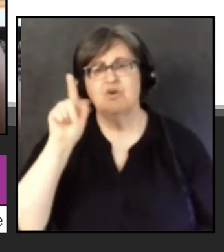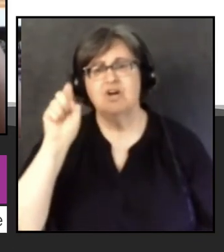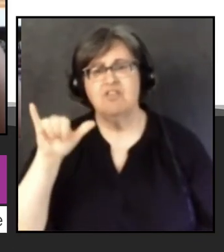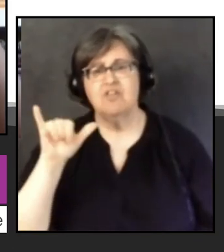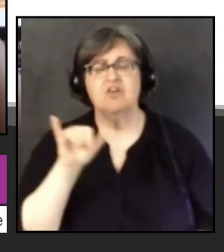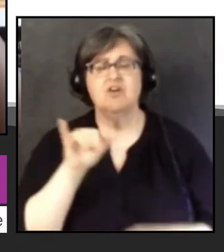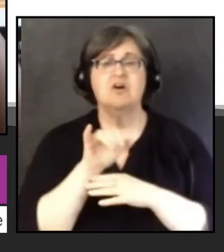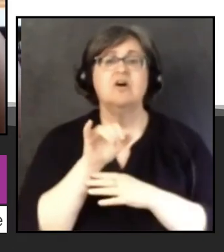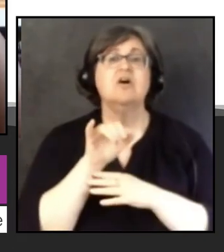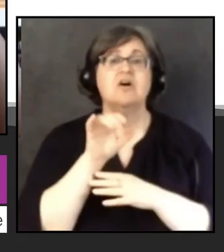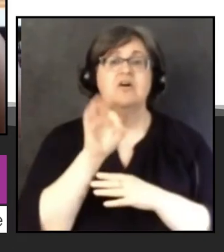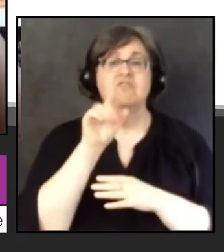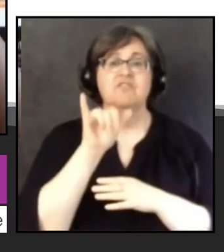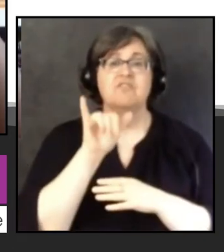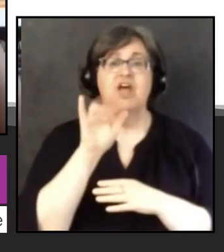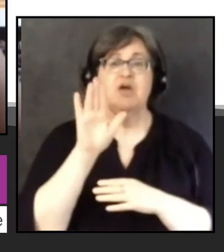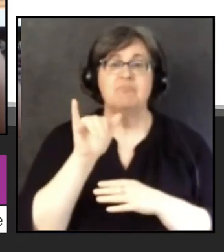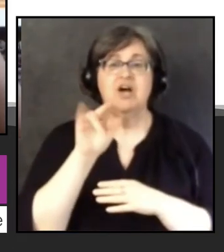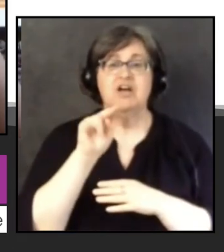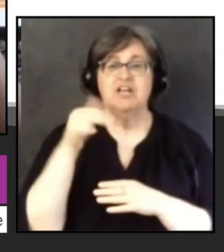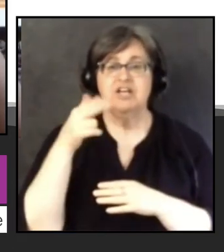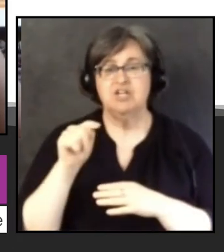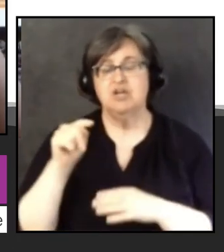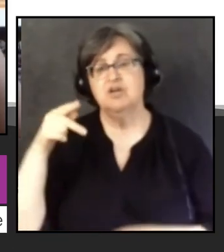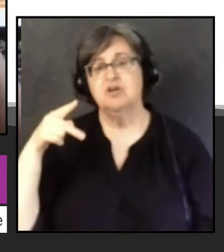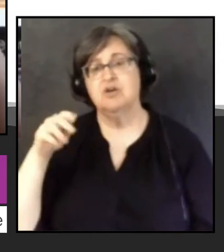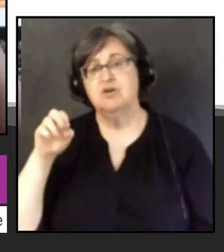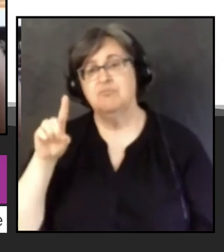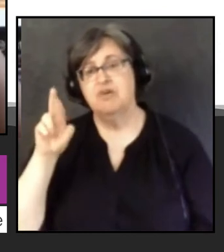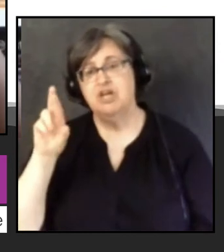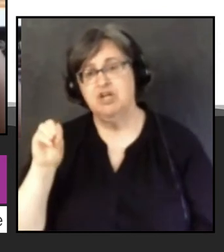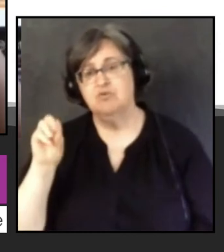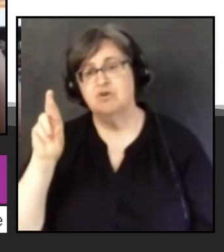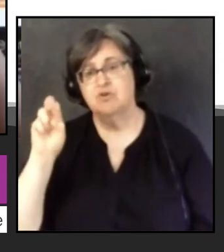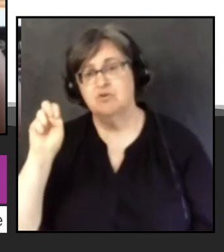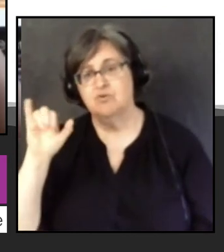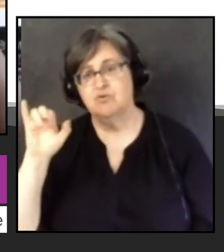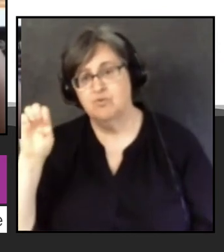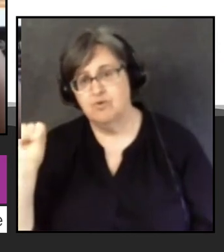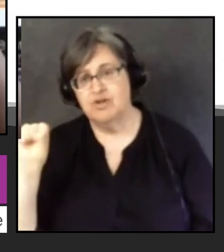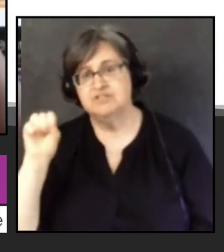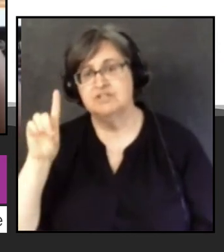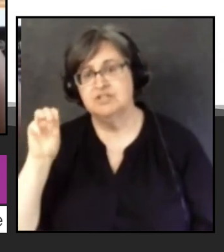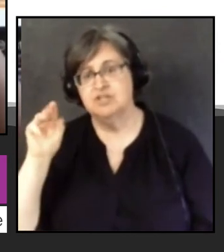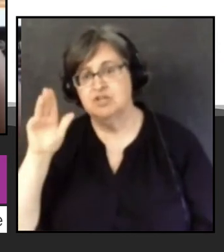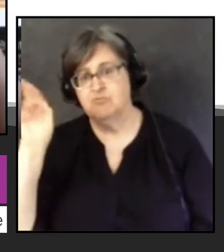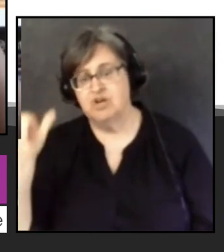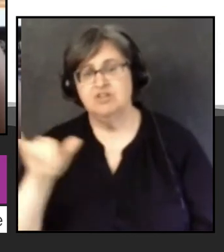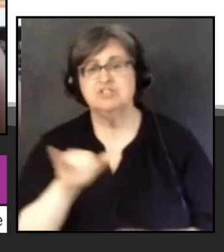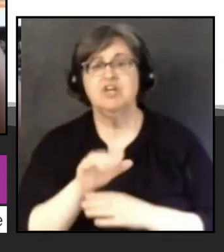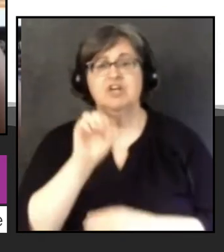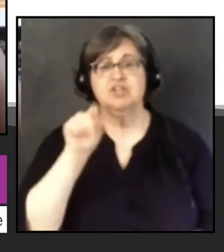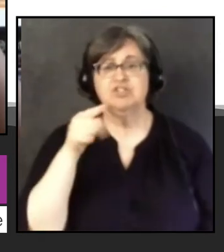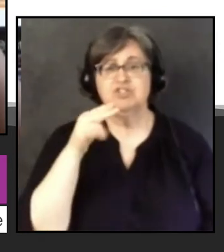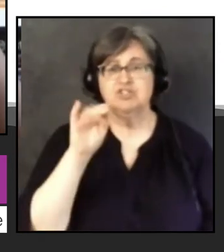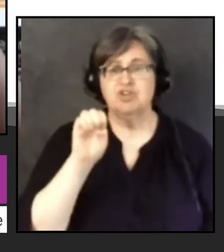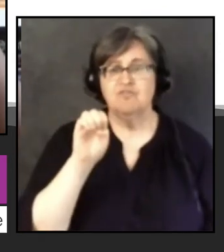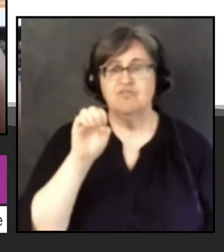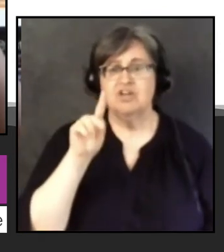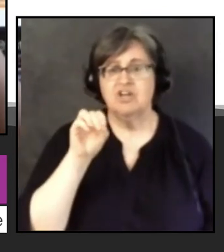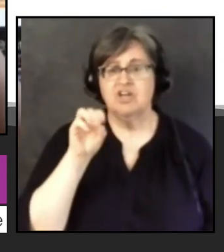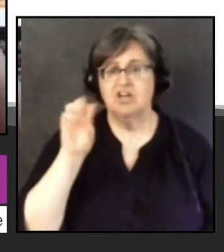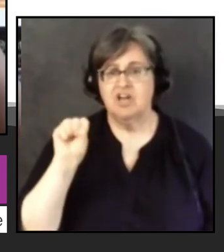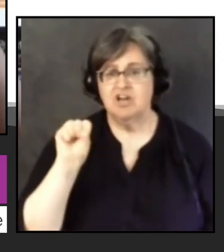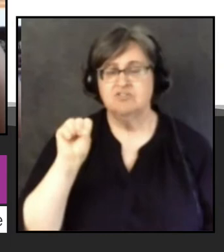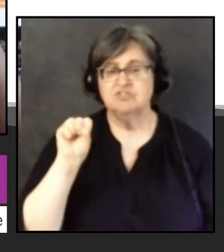Pedro Reyes' Democracy, Sophie Kyle's Here Lie the Secrets, Pledges of